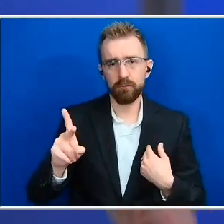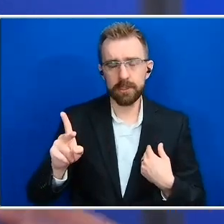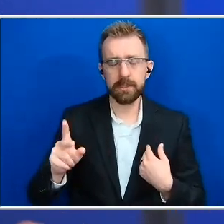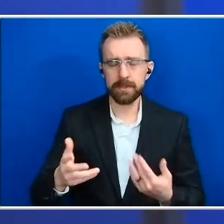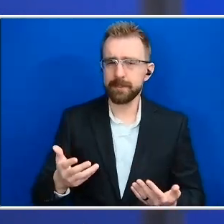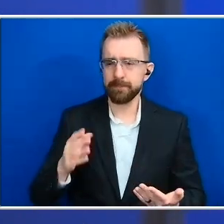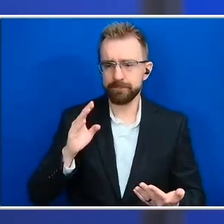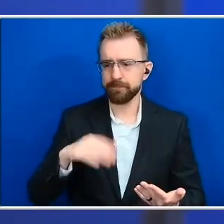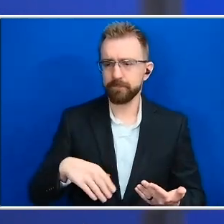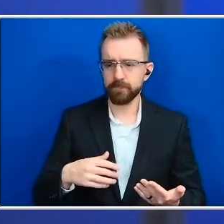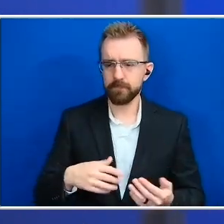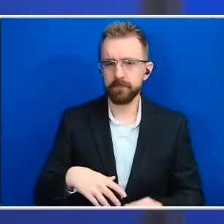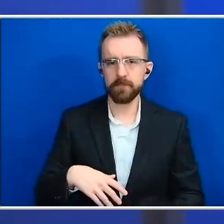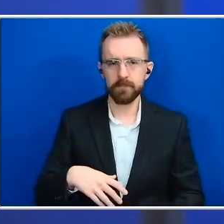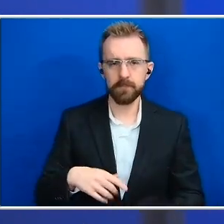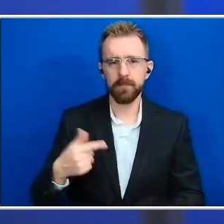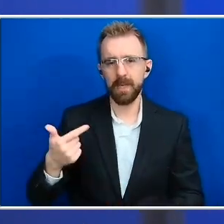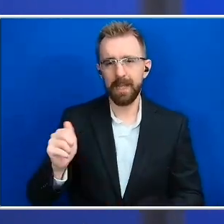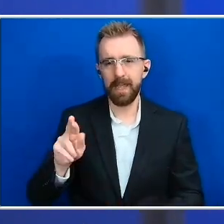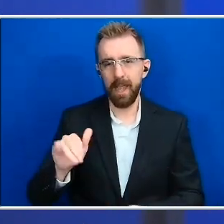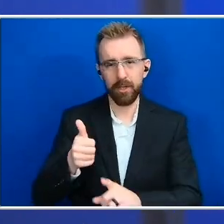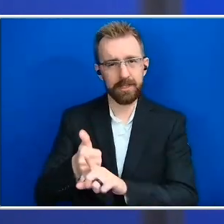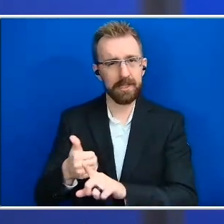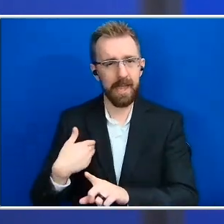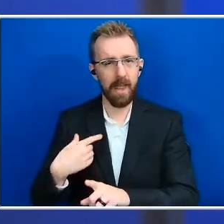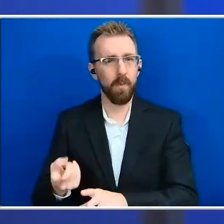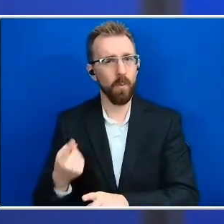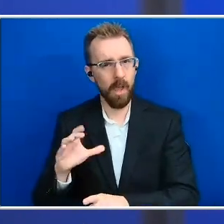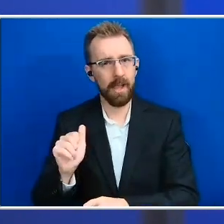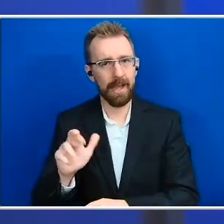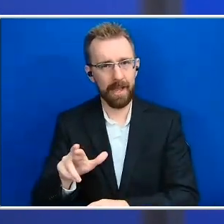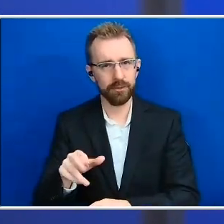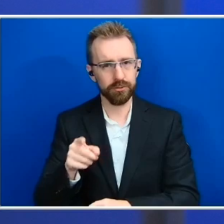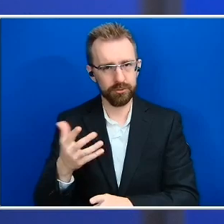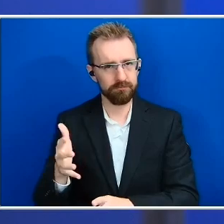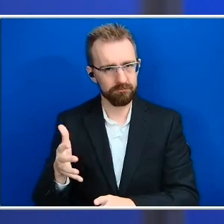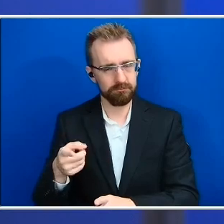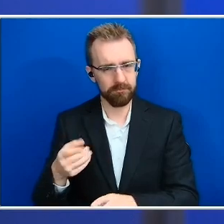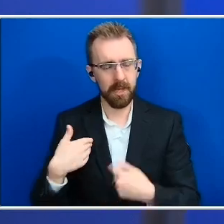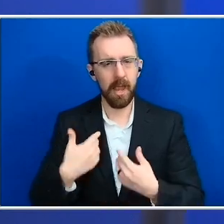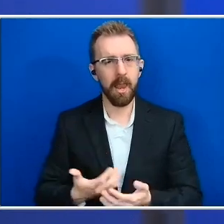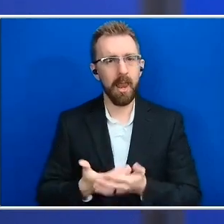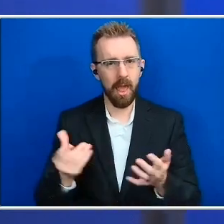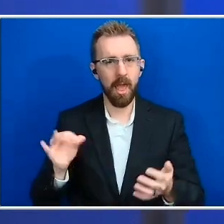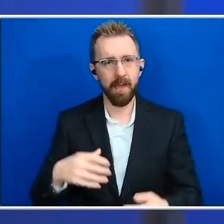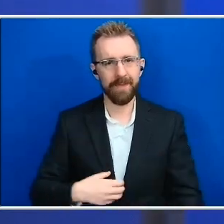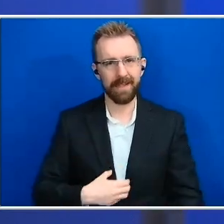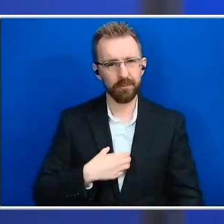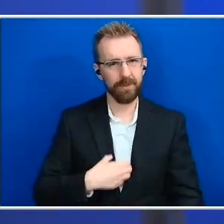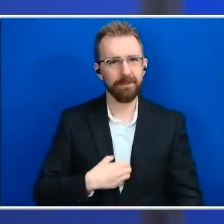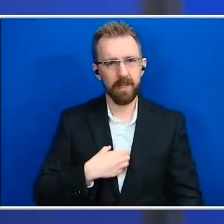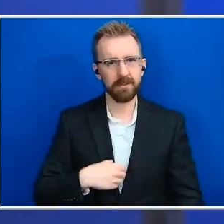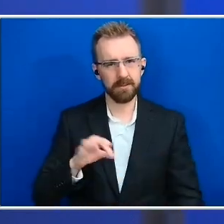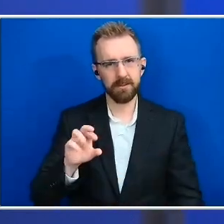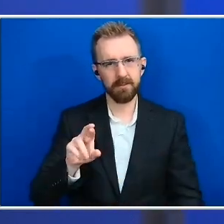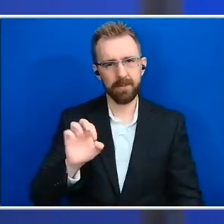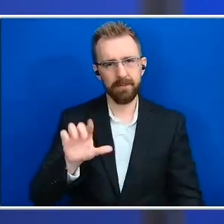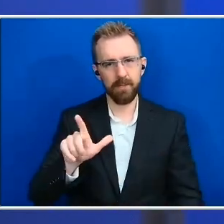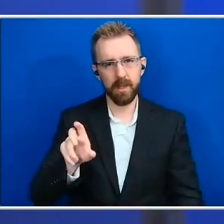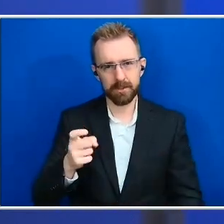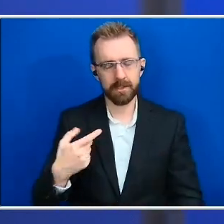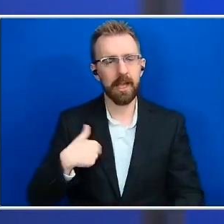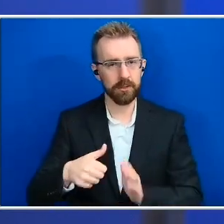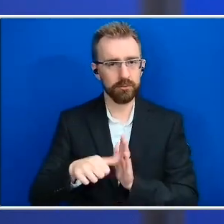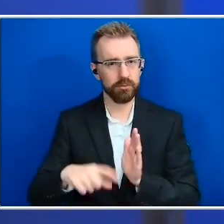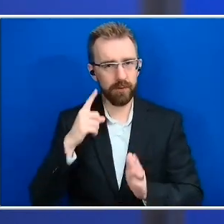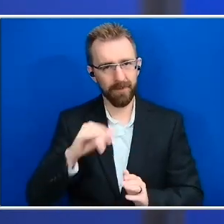Gary had one cancer, and he had a lot of acid reflux disease that he had surgery for that, and cancer